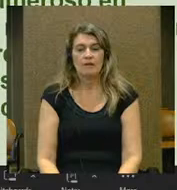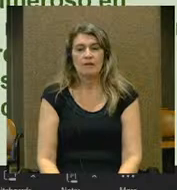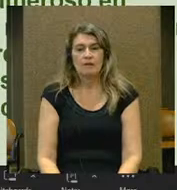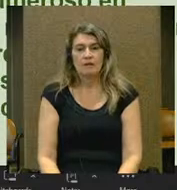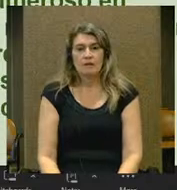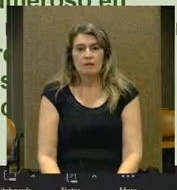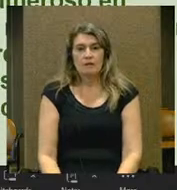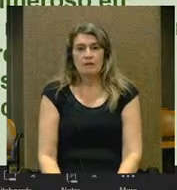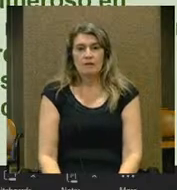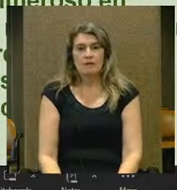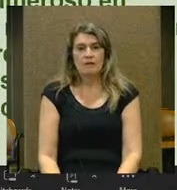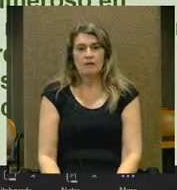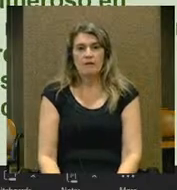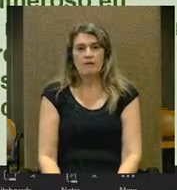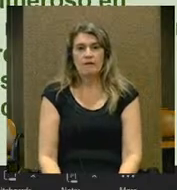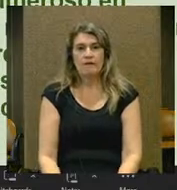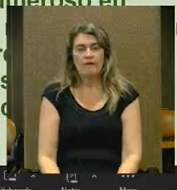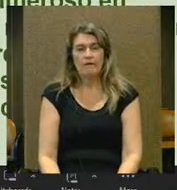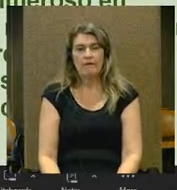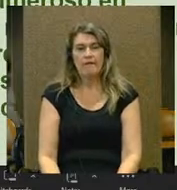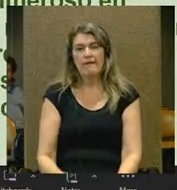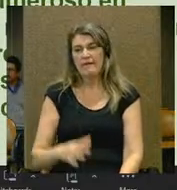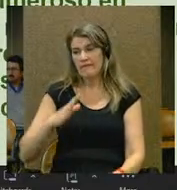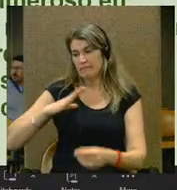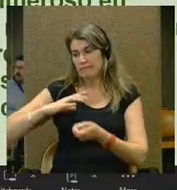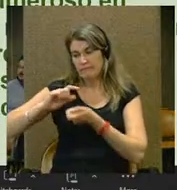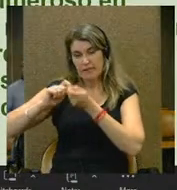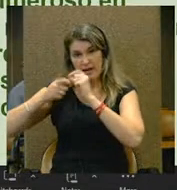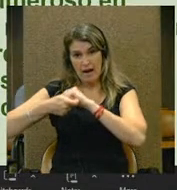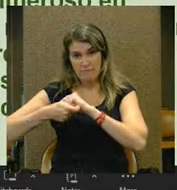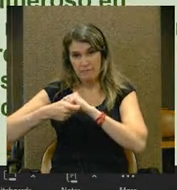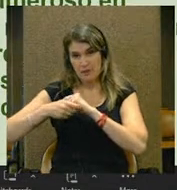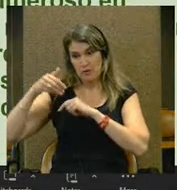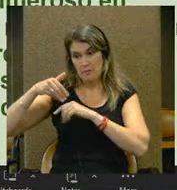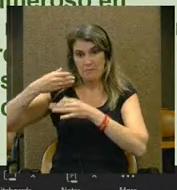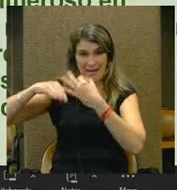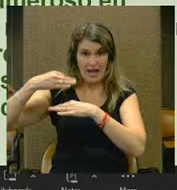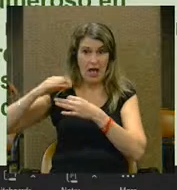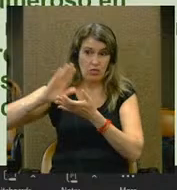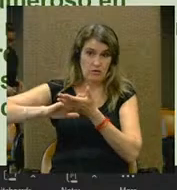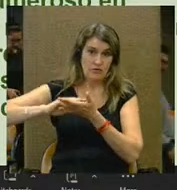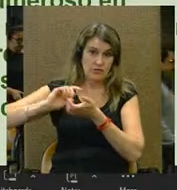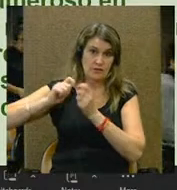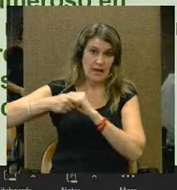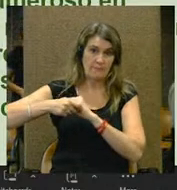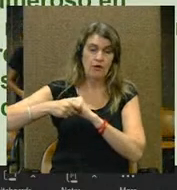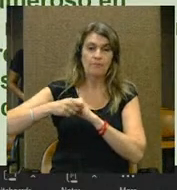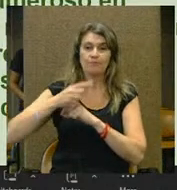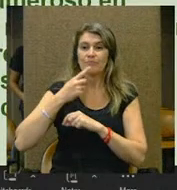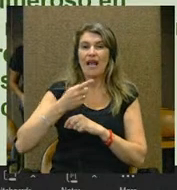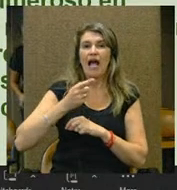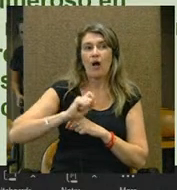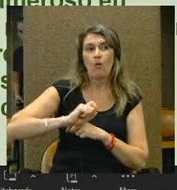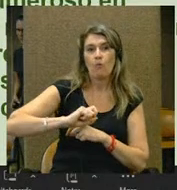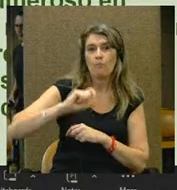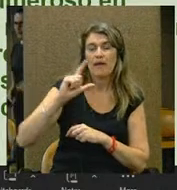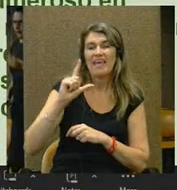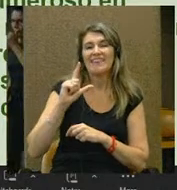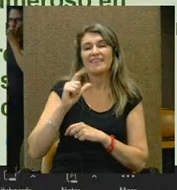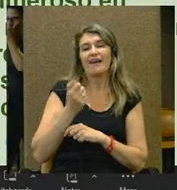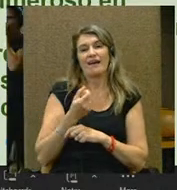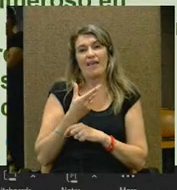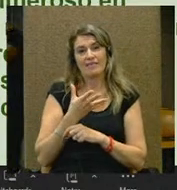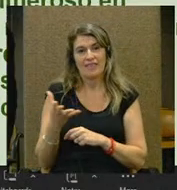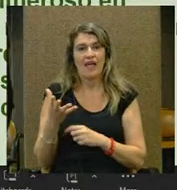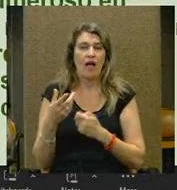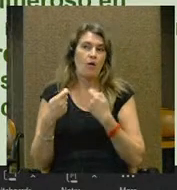Now, any changes to the opioid market, whether that be an increase in the number of consumers or a change in potency of the